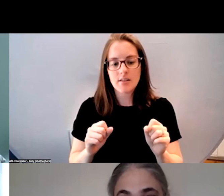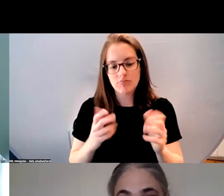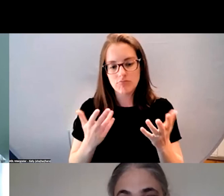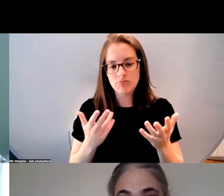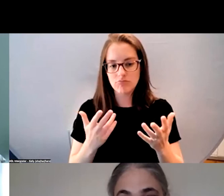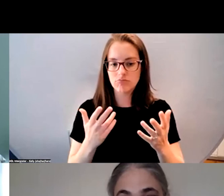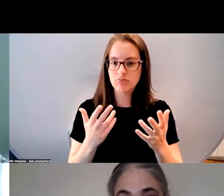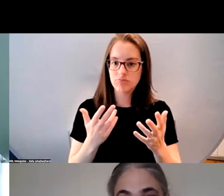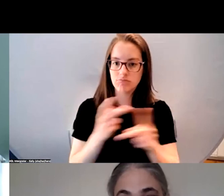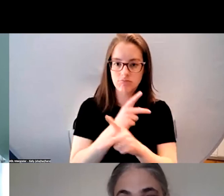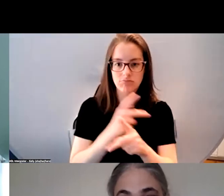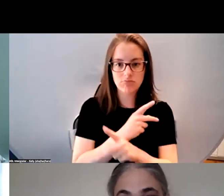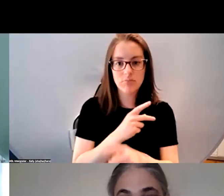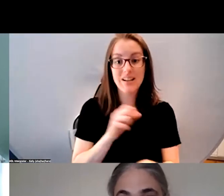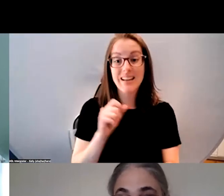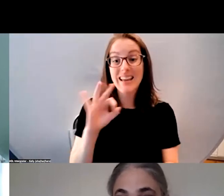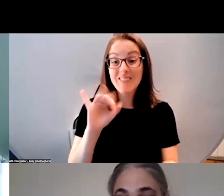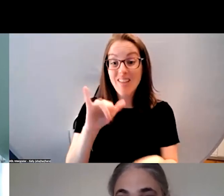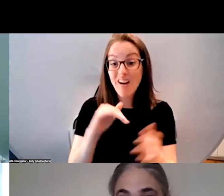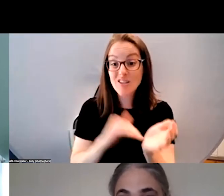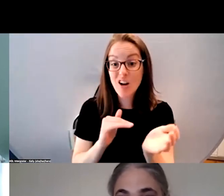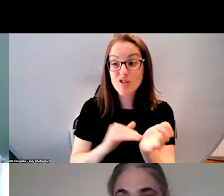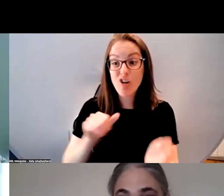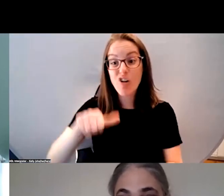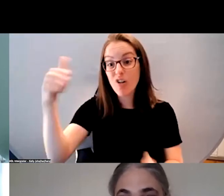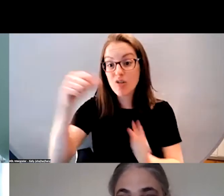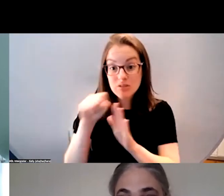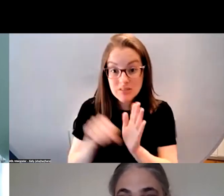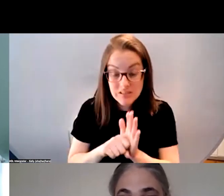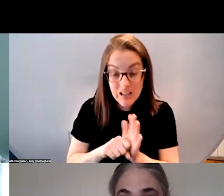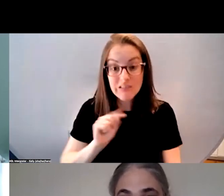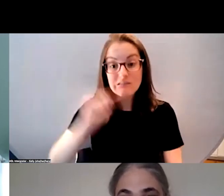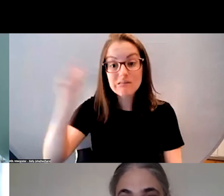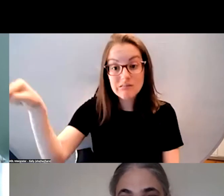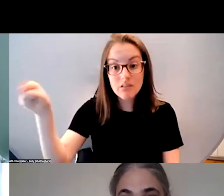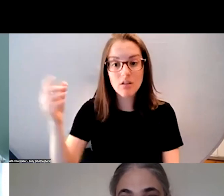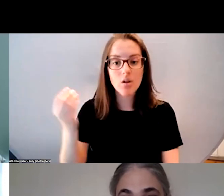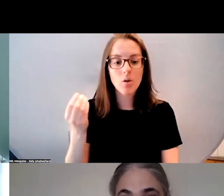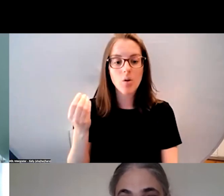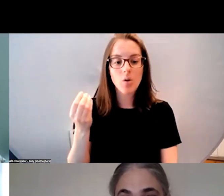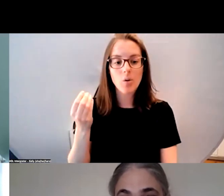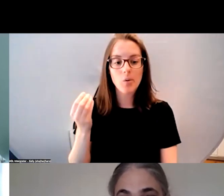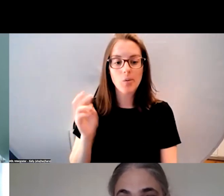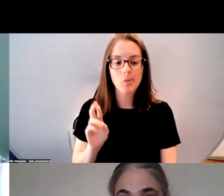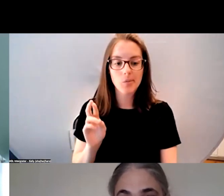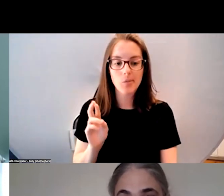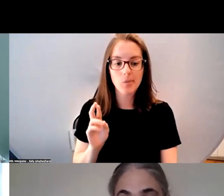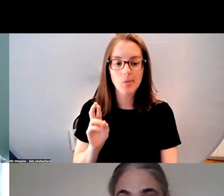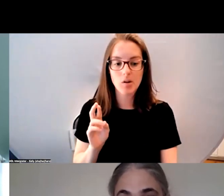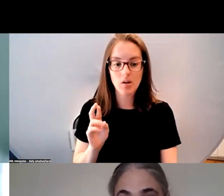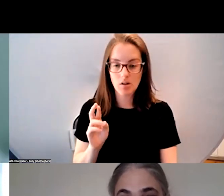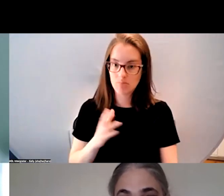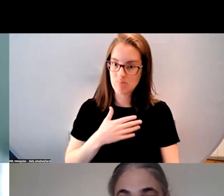a provider that's out of state, or when there isn't like an appropriate provider in the